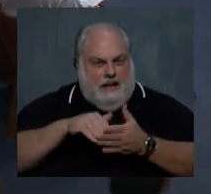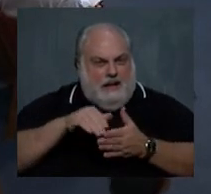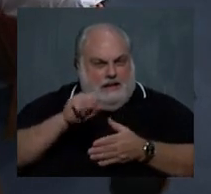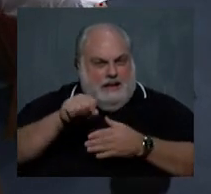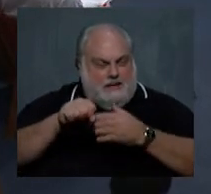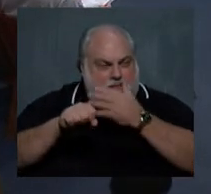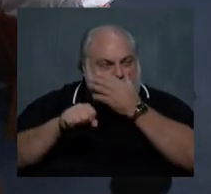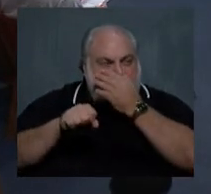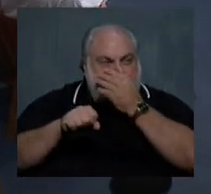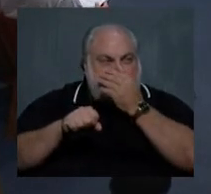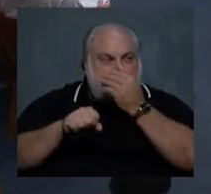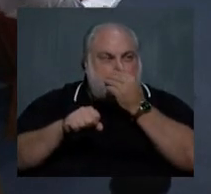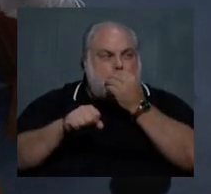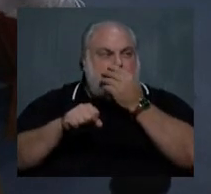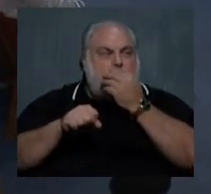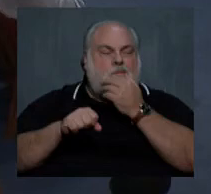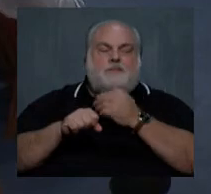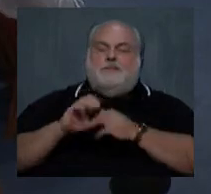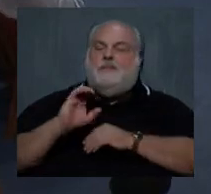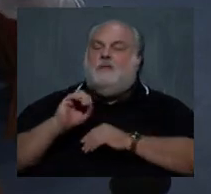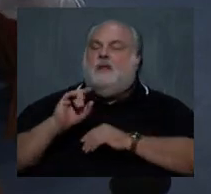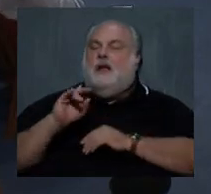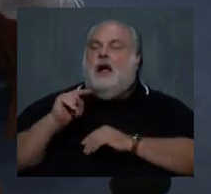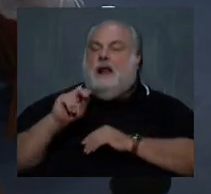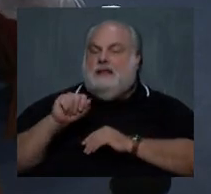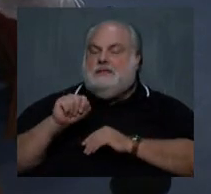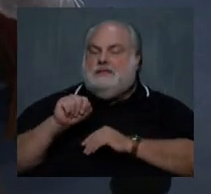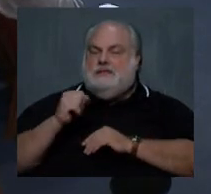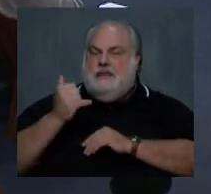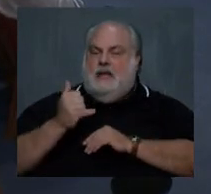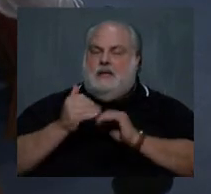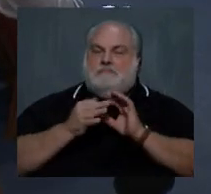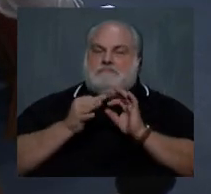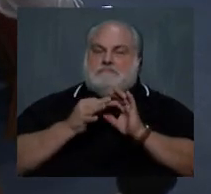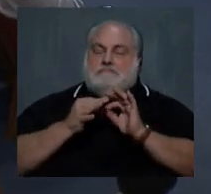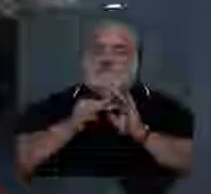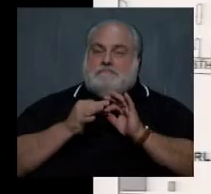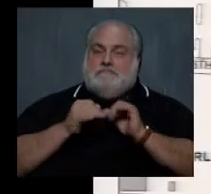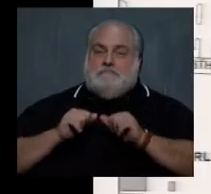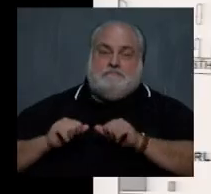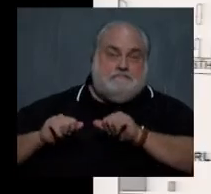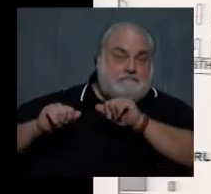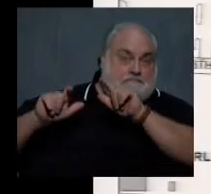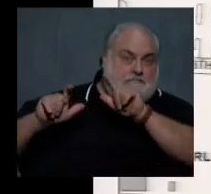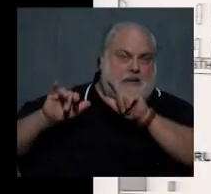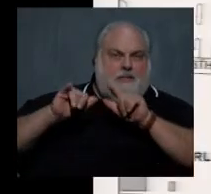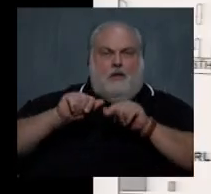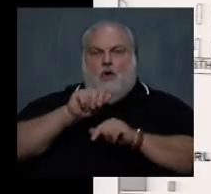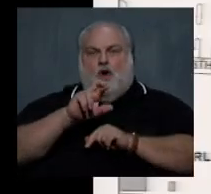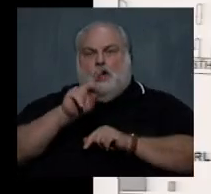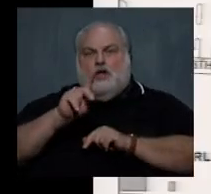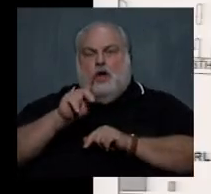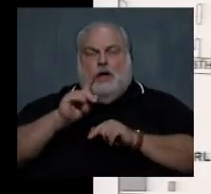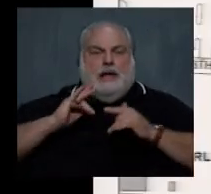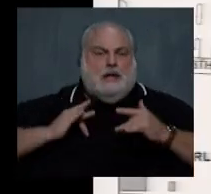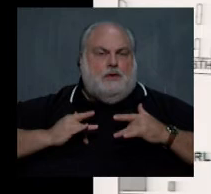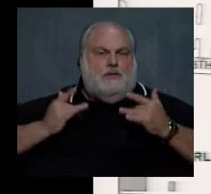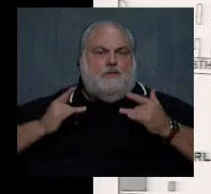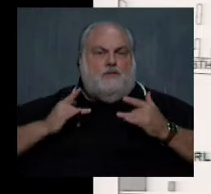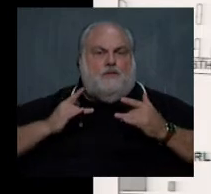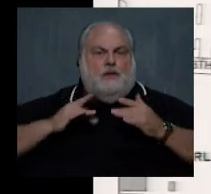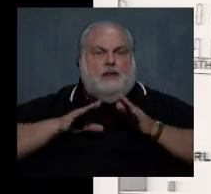Yeah, you bring up site plan, now this is for the Arkansas Enterprises for the